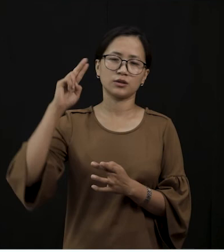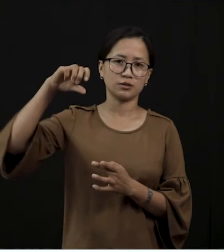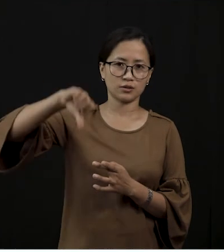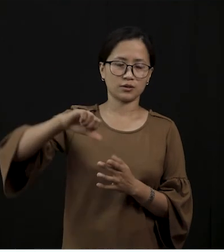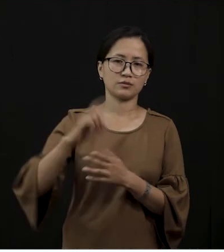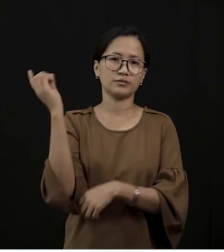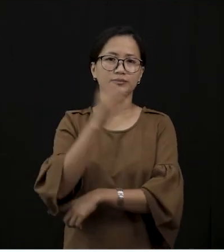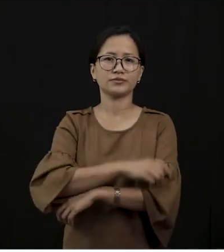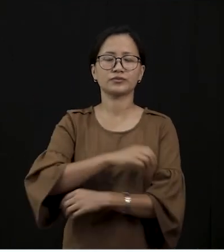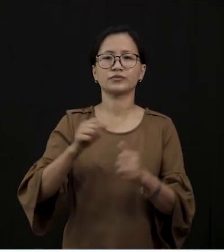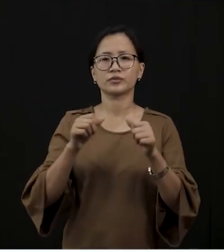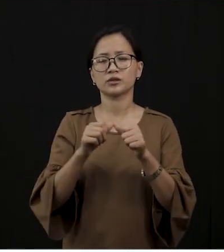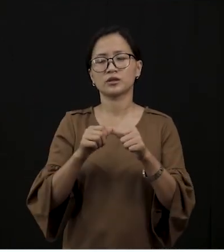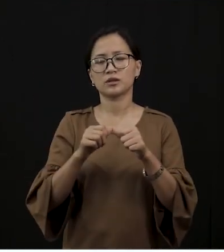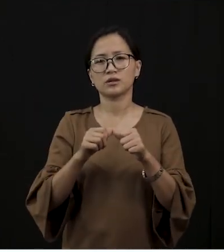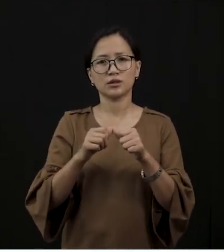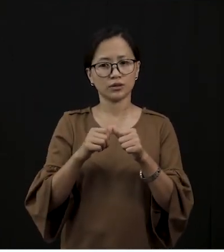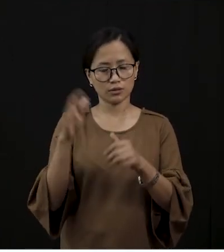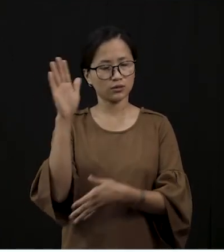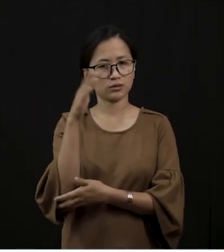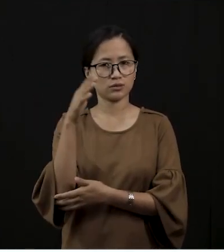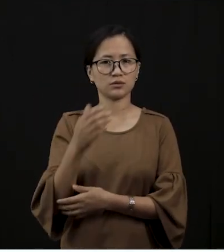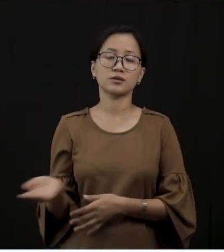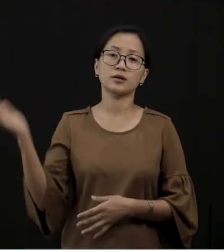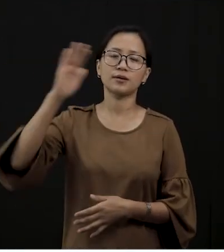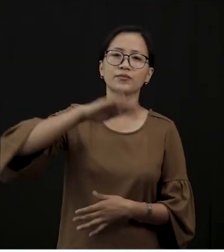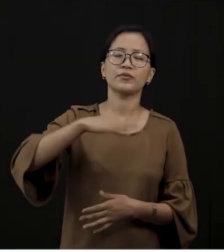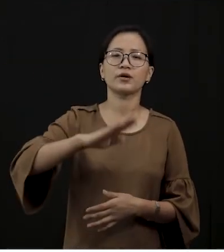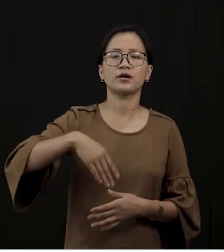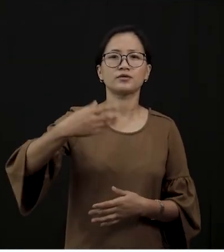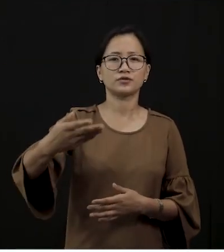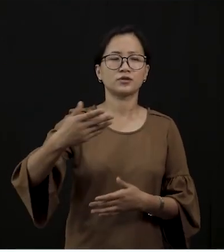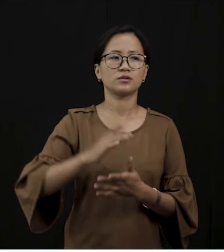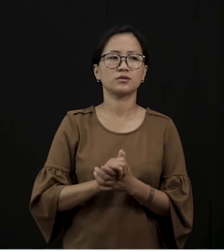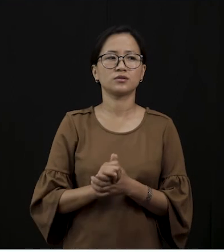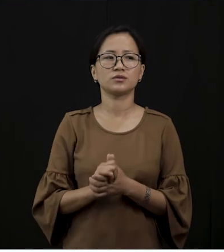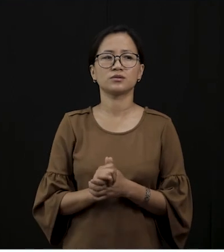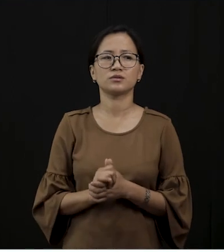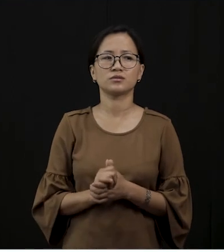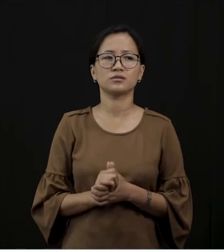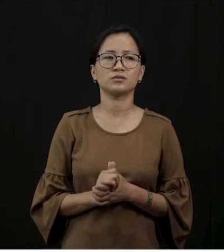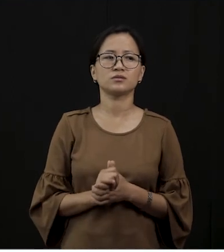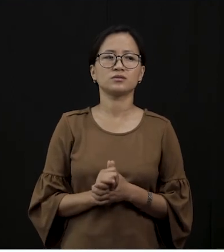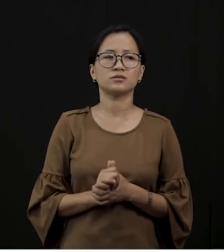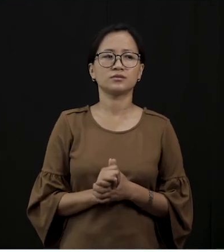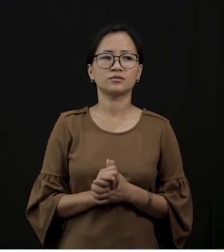after July. Yes. Then October comes before